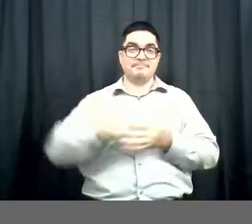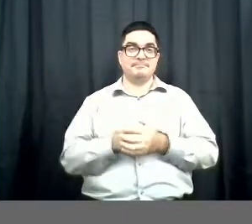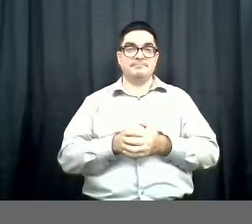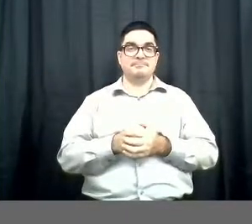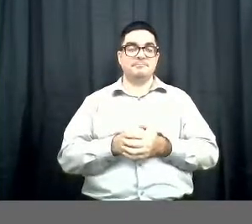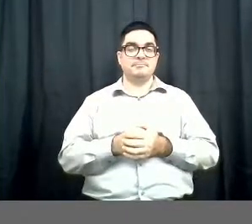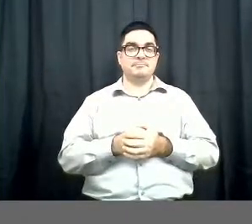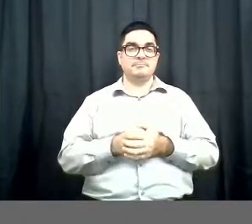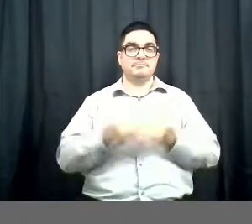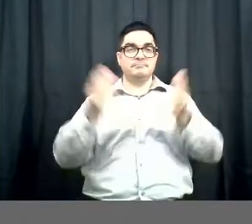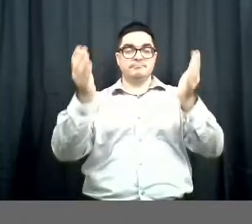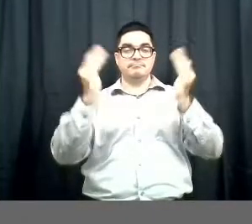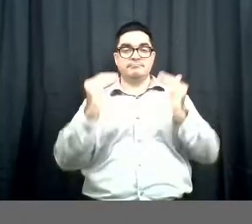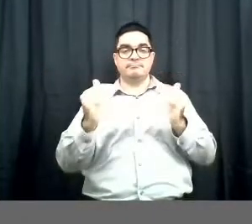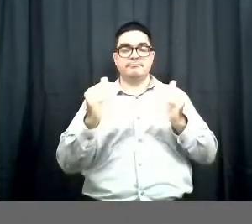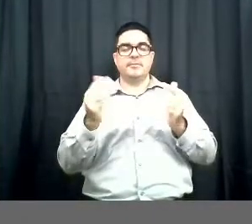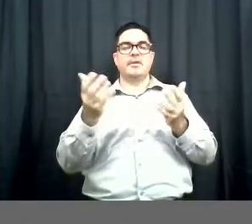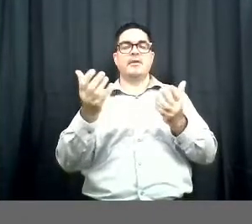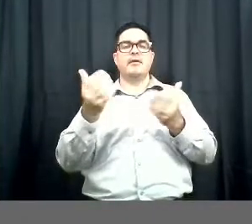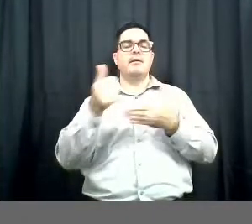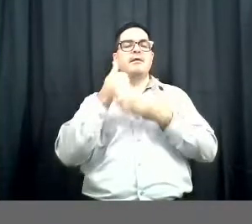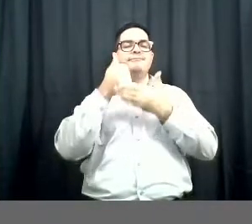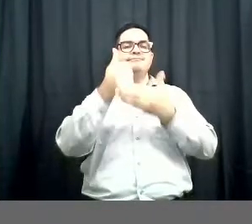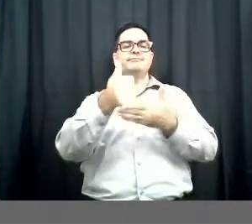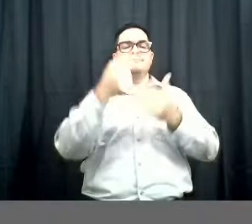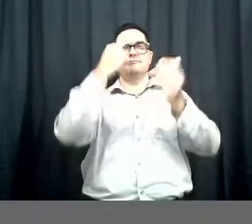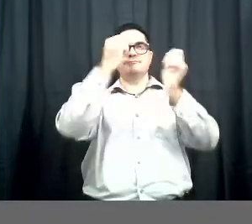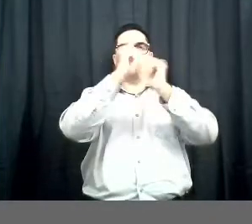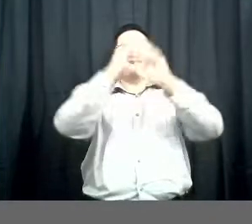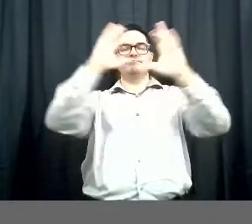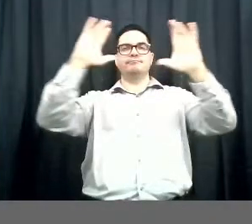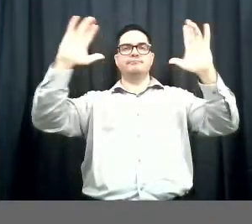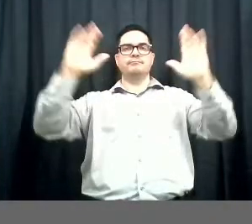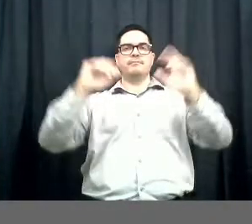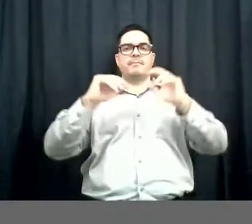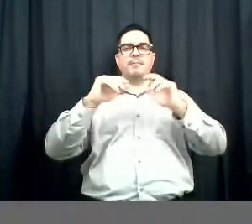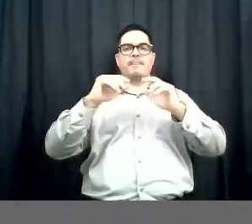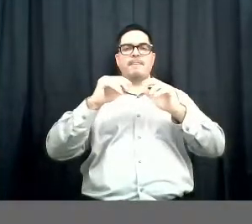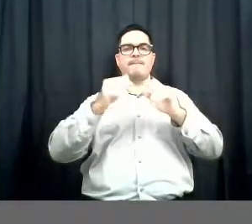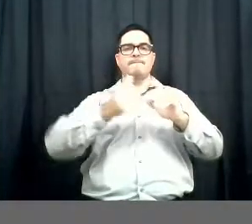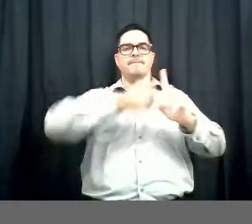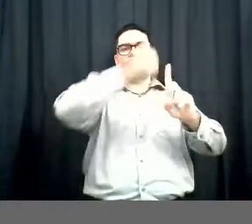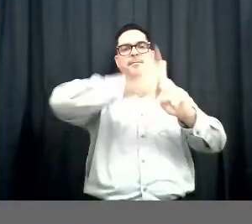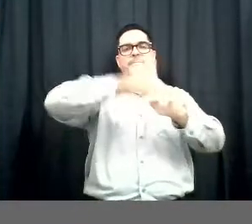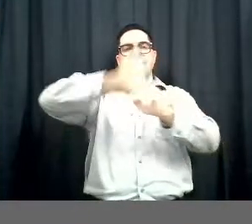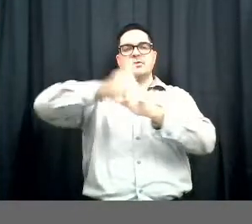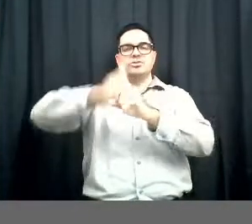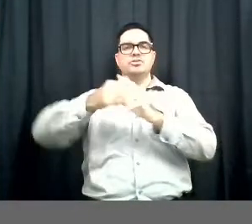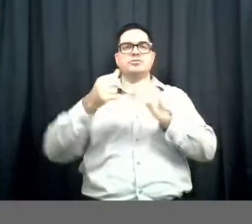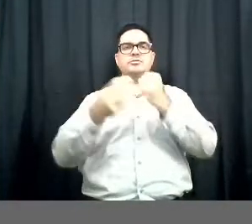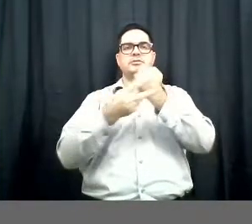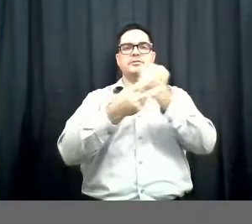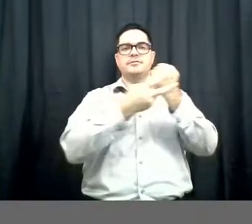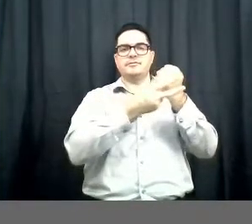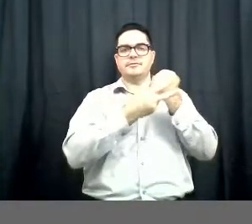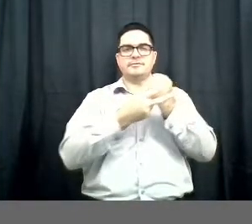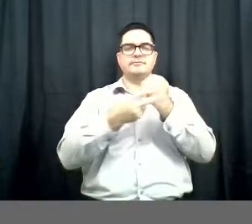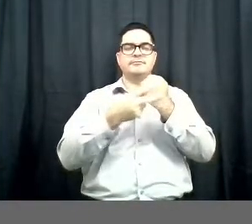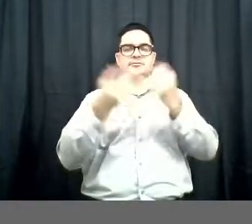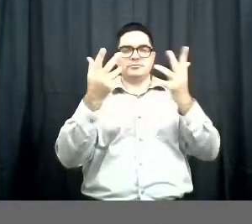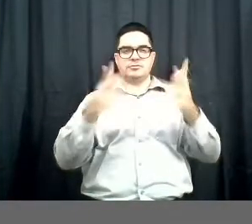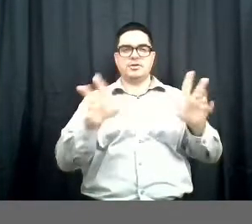This is just to give you a sense of how personnel savings have already been included in the fiscal plan, and for which the government